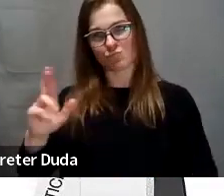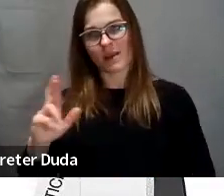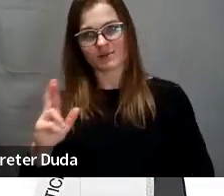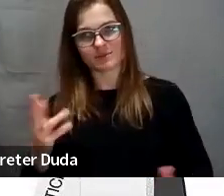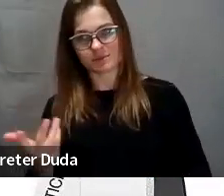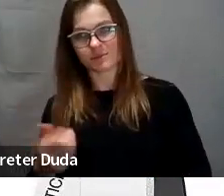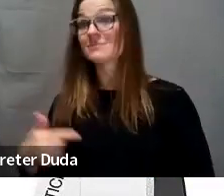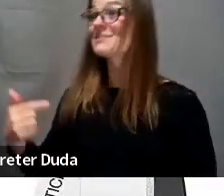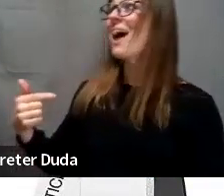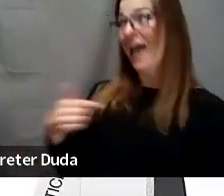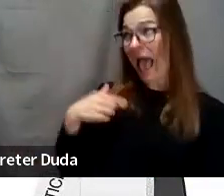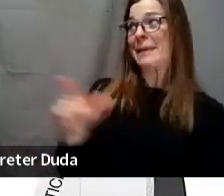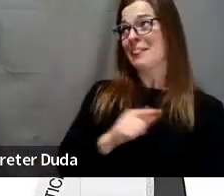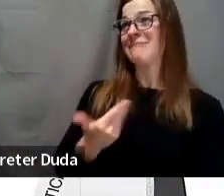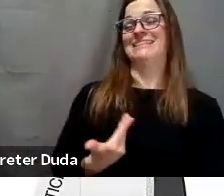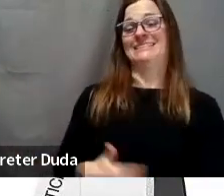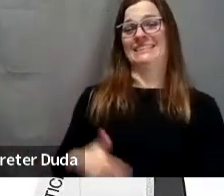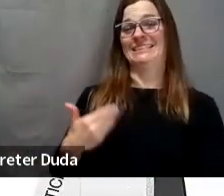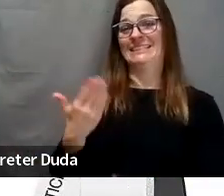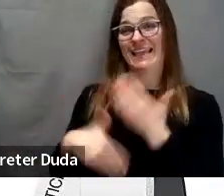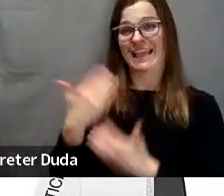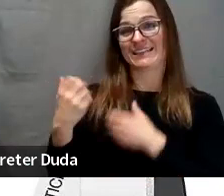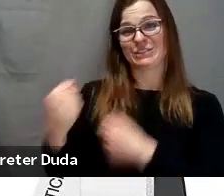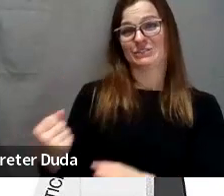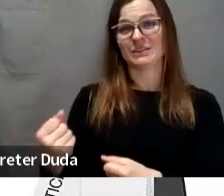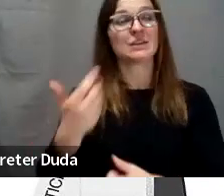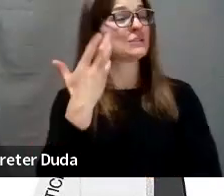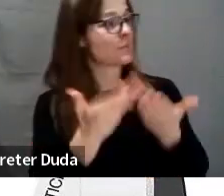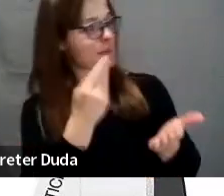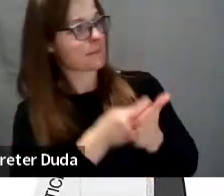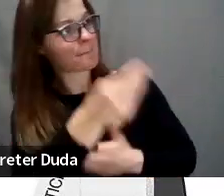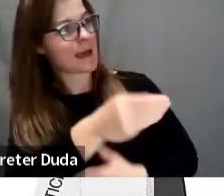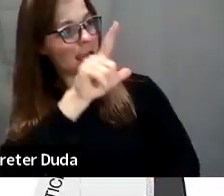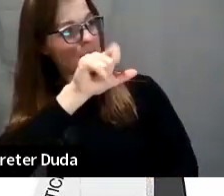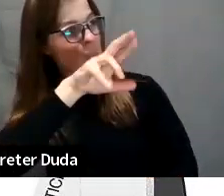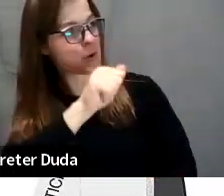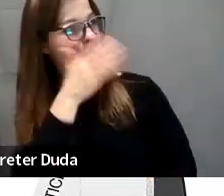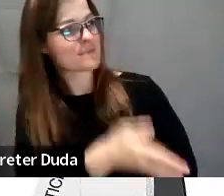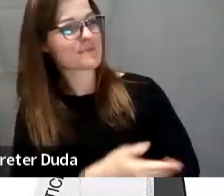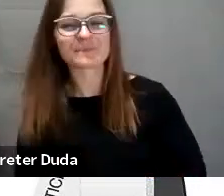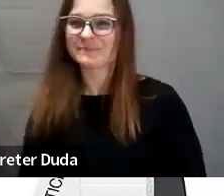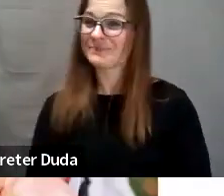well, I am. So I Well, we think might should need to get you a some, pair, Laura. right?